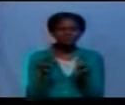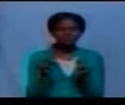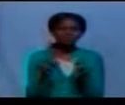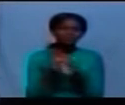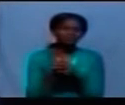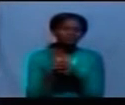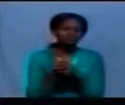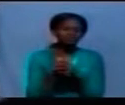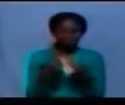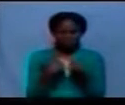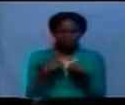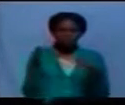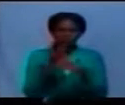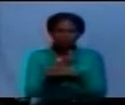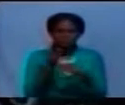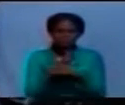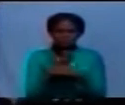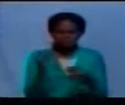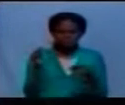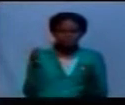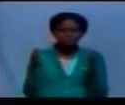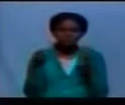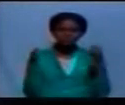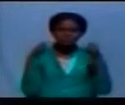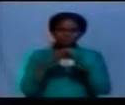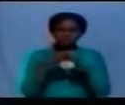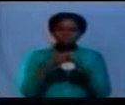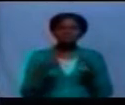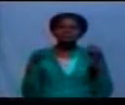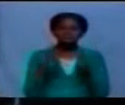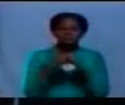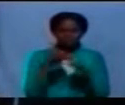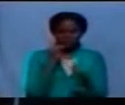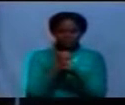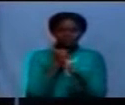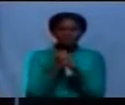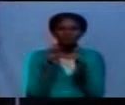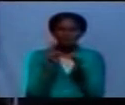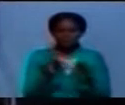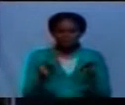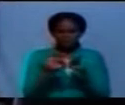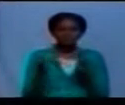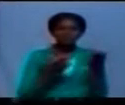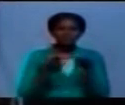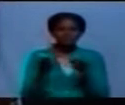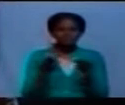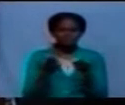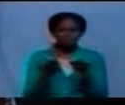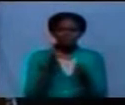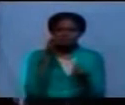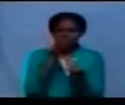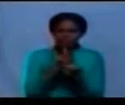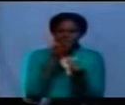Well, they are commercial entities, definitely. But you see, banks operate to offer a very, very critical service. Banks are